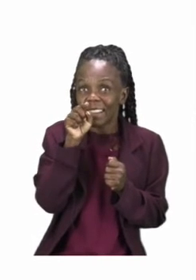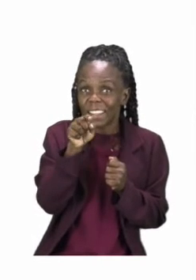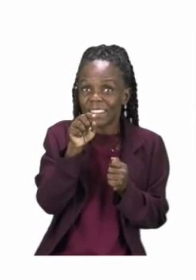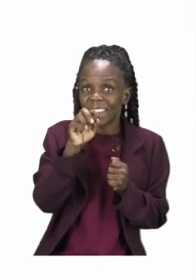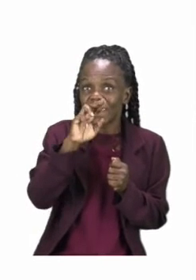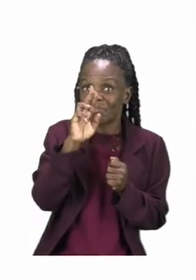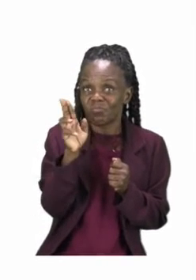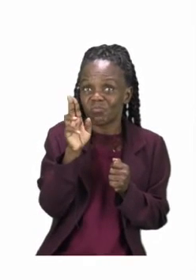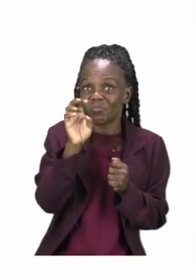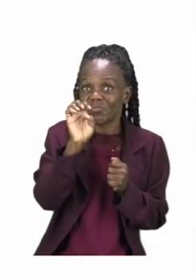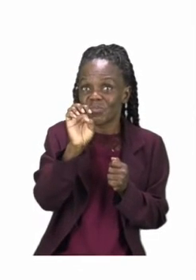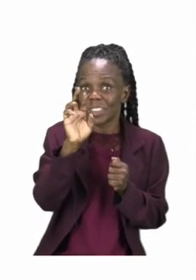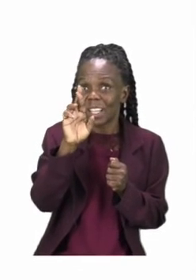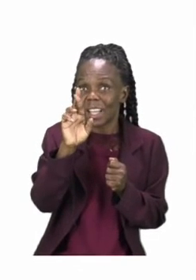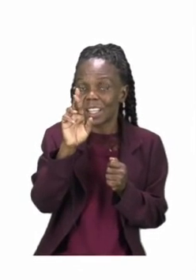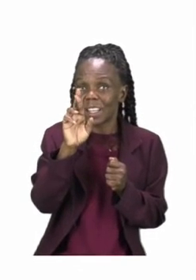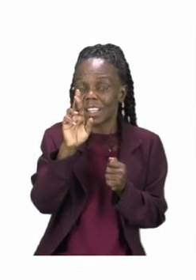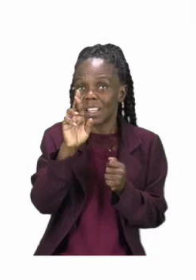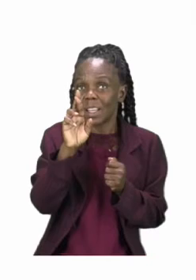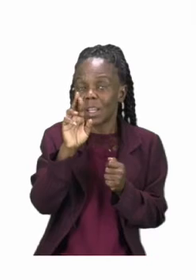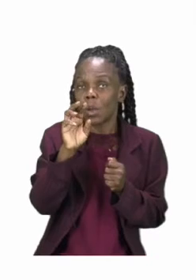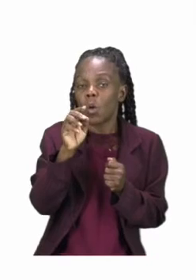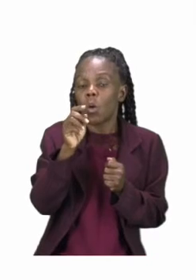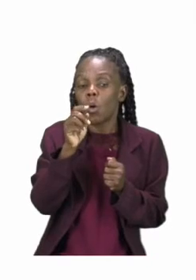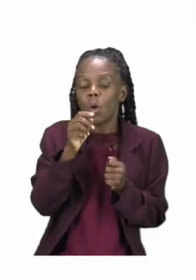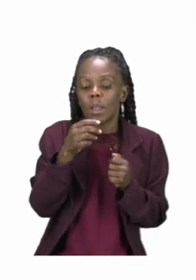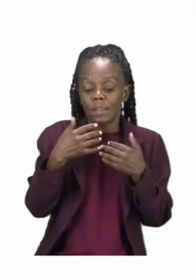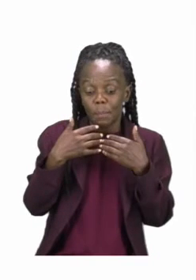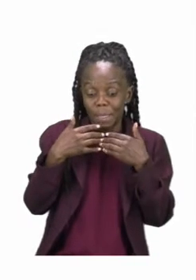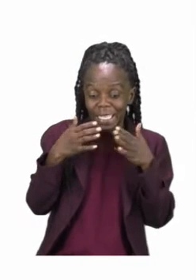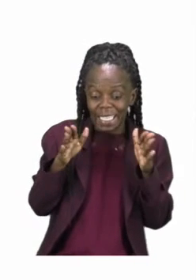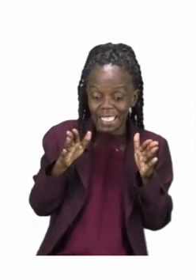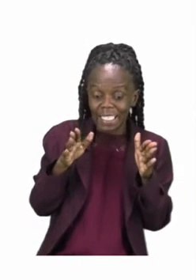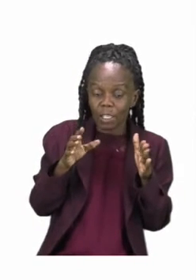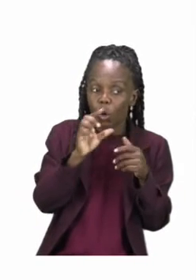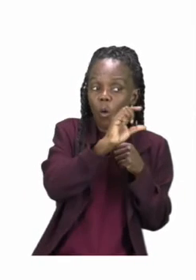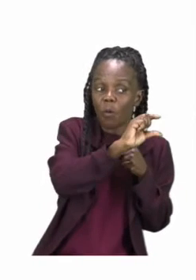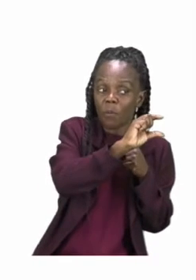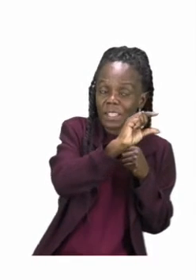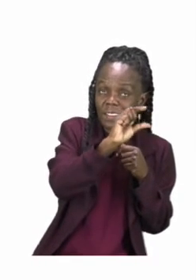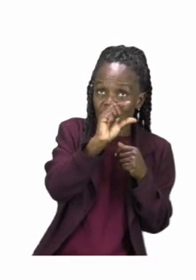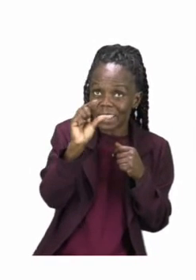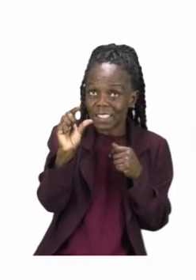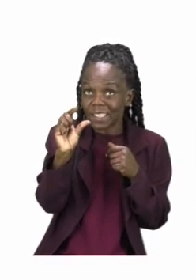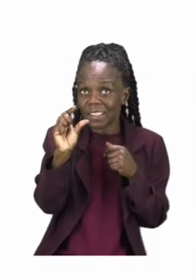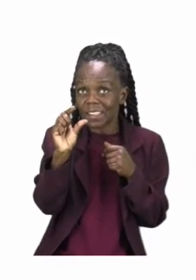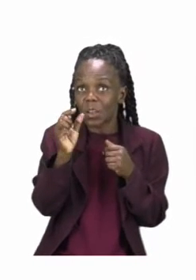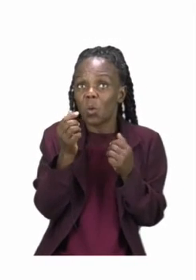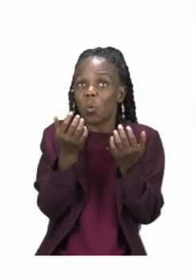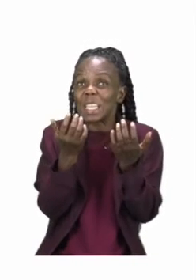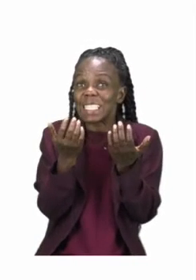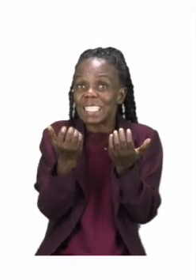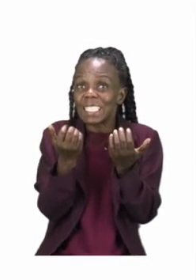So write the word her with the capital letter.